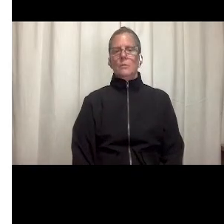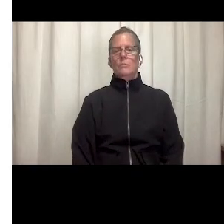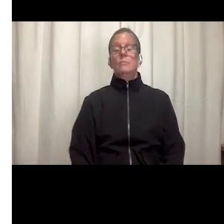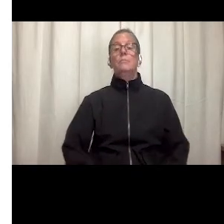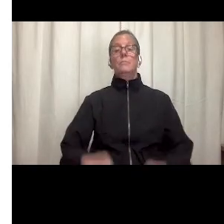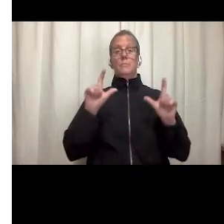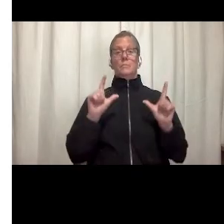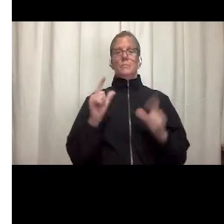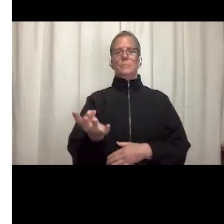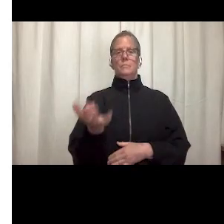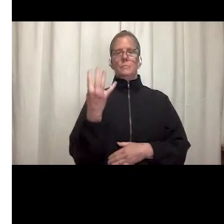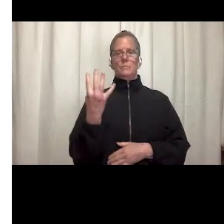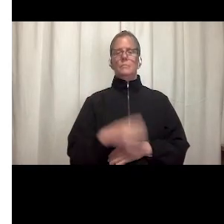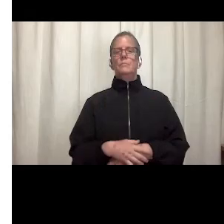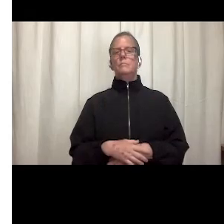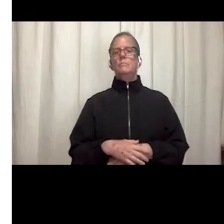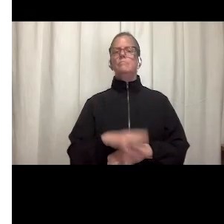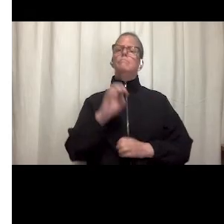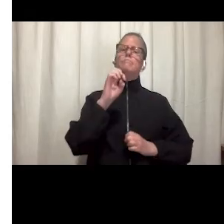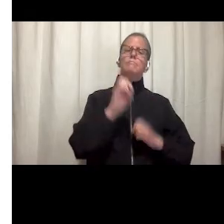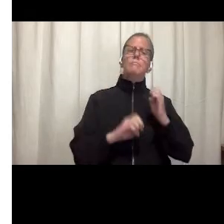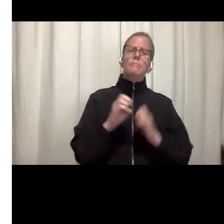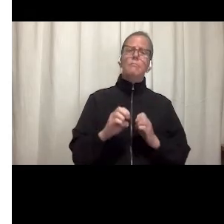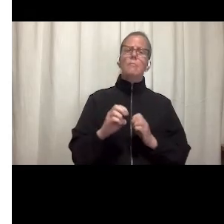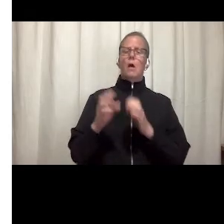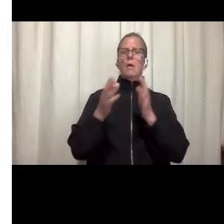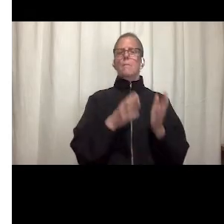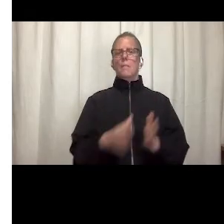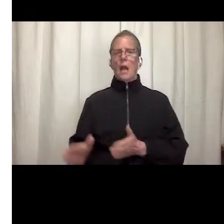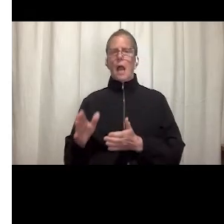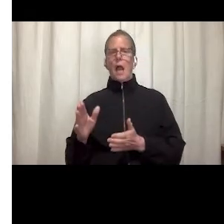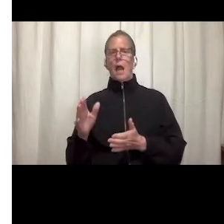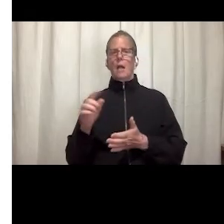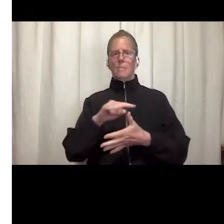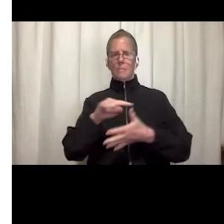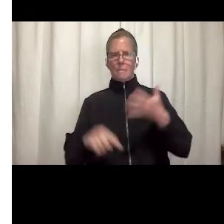Slide 4, Evaluation Plan Components.